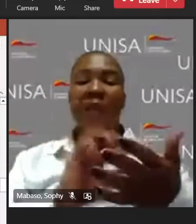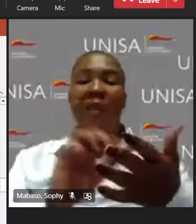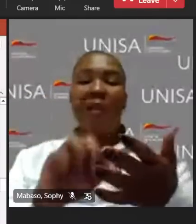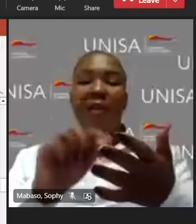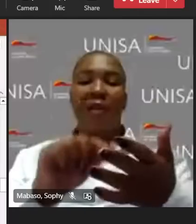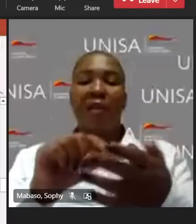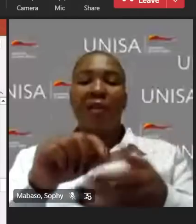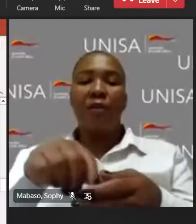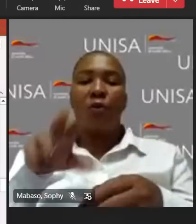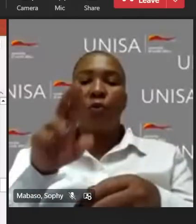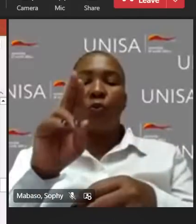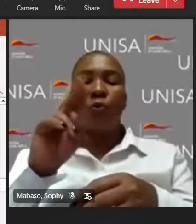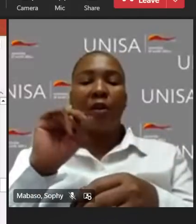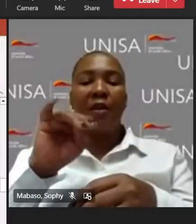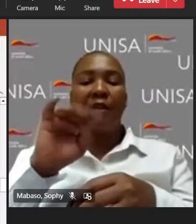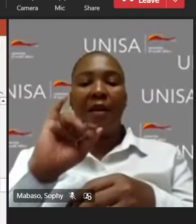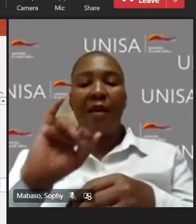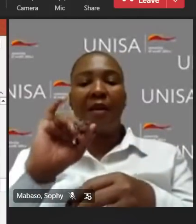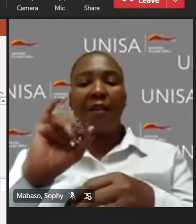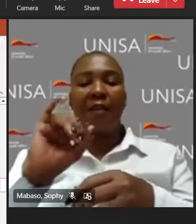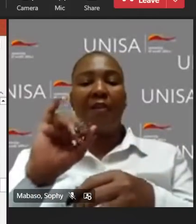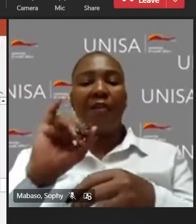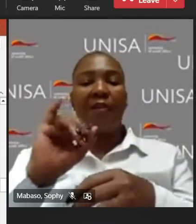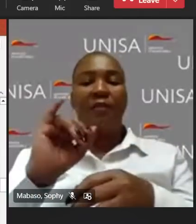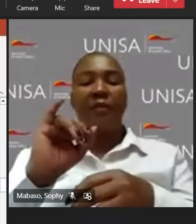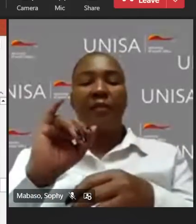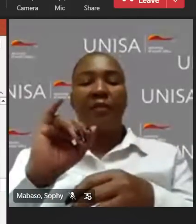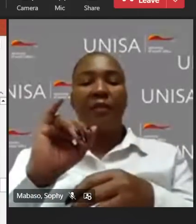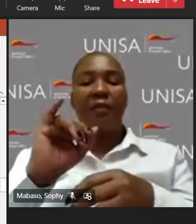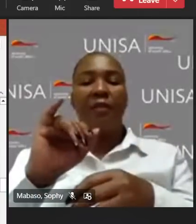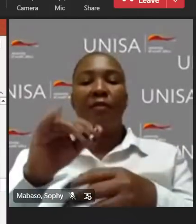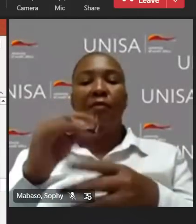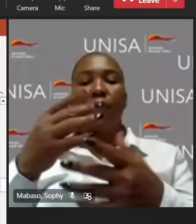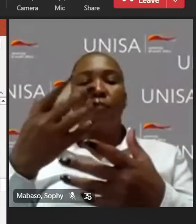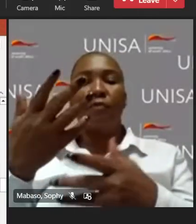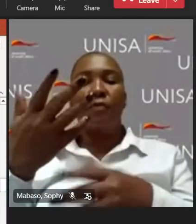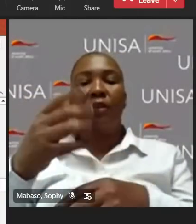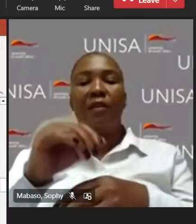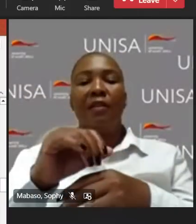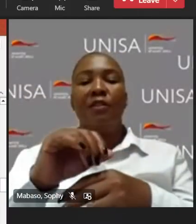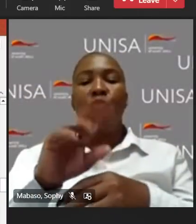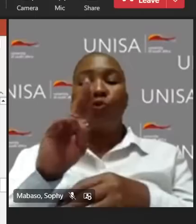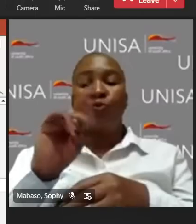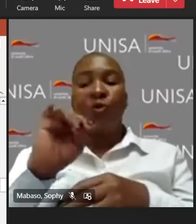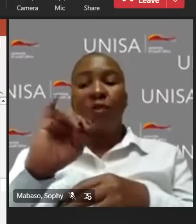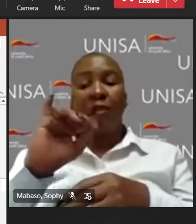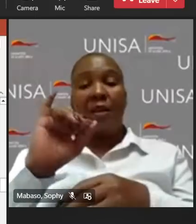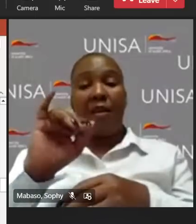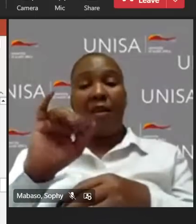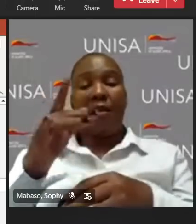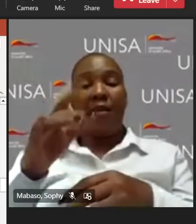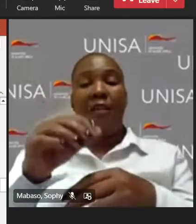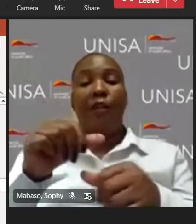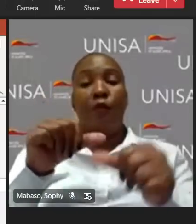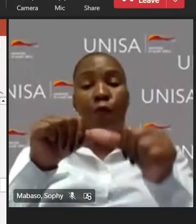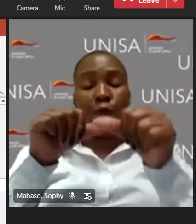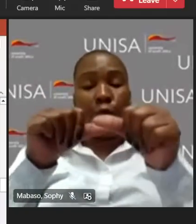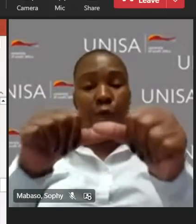UNI, and Unisa details will populate, and then you follow the prompts.